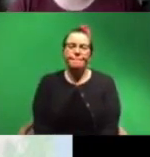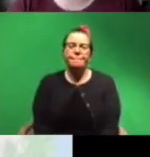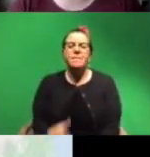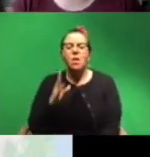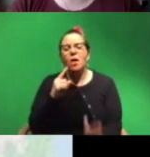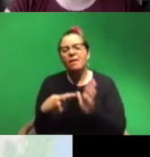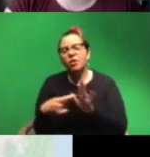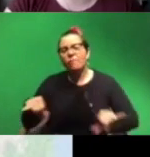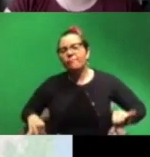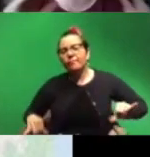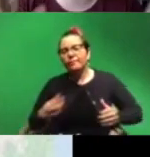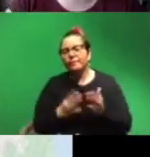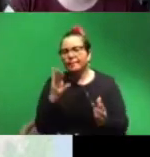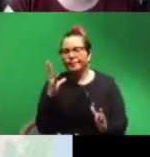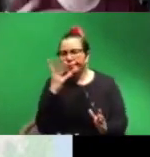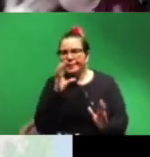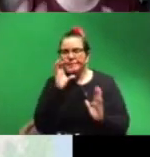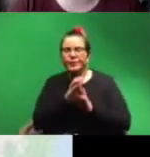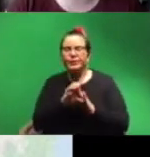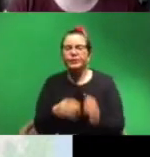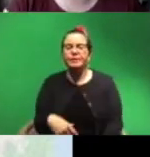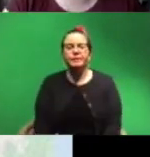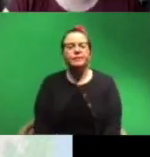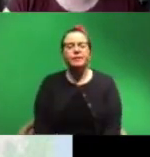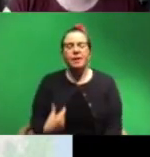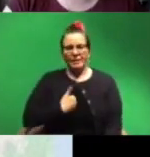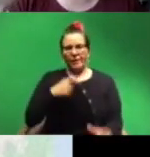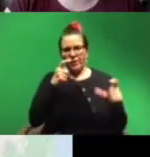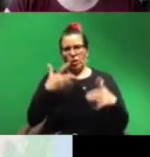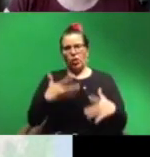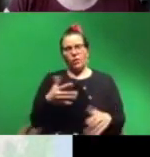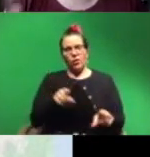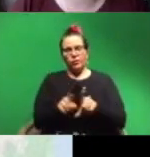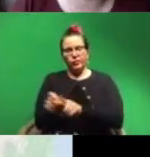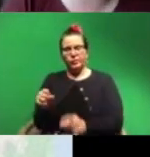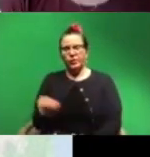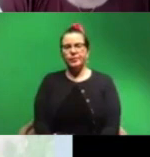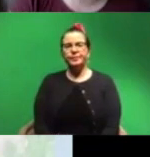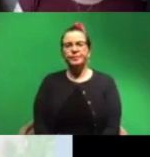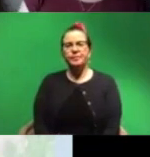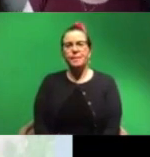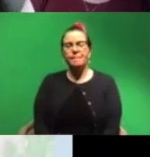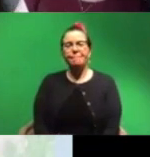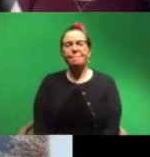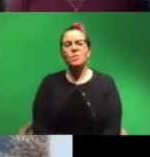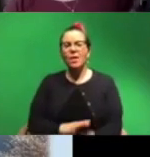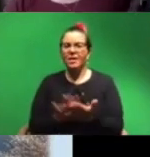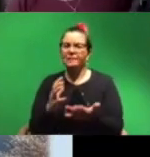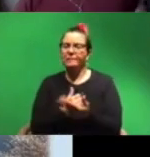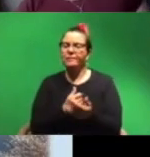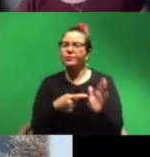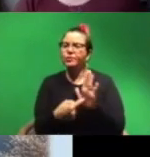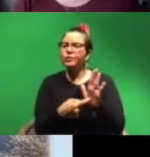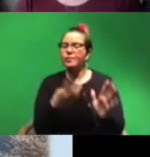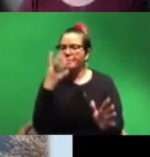show you some pretty pictures now, because I'm a photographer, so kind of a nice chance to show you all my pretty